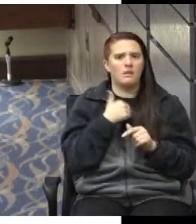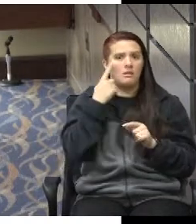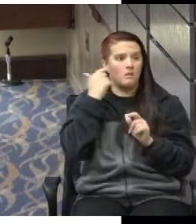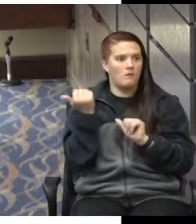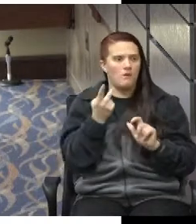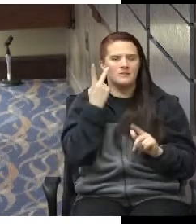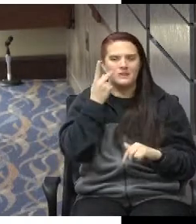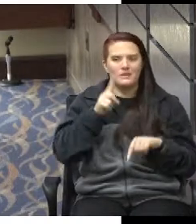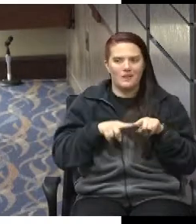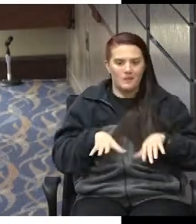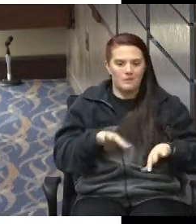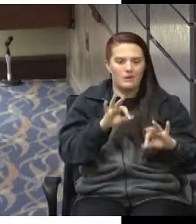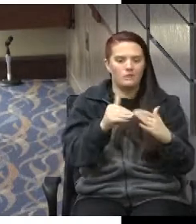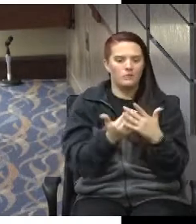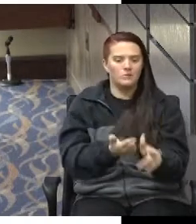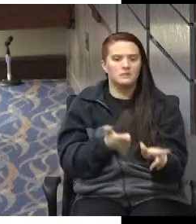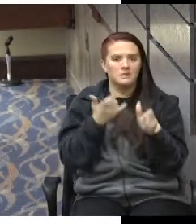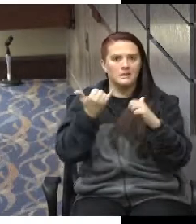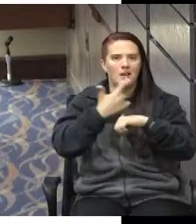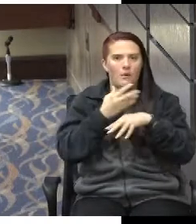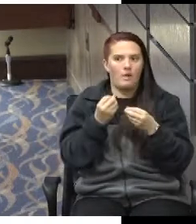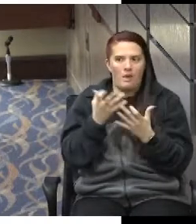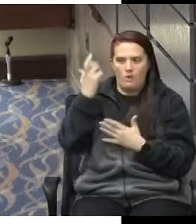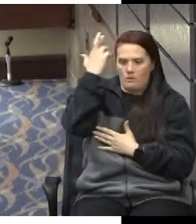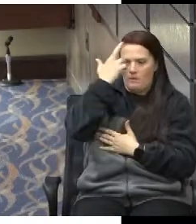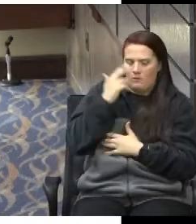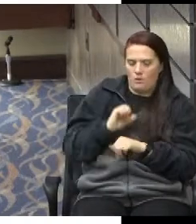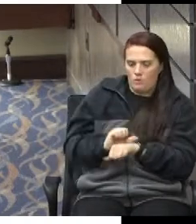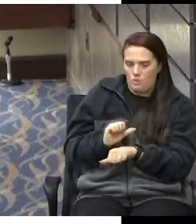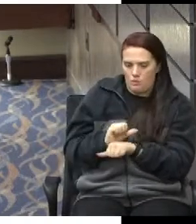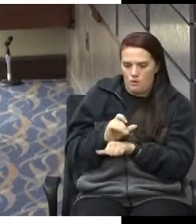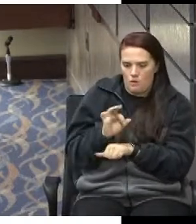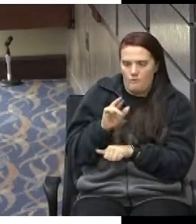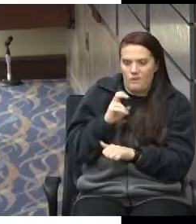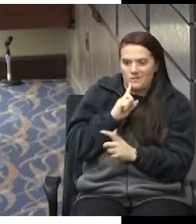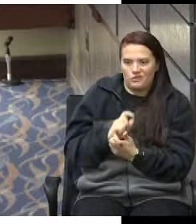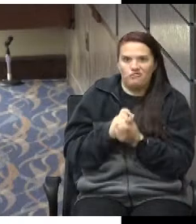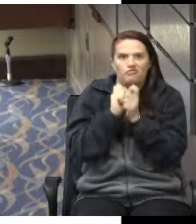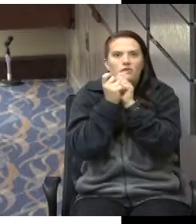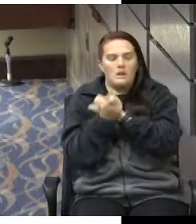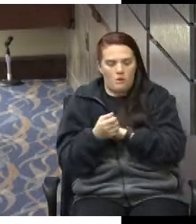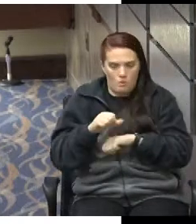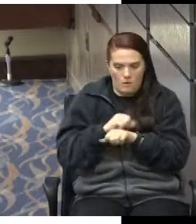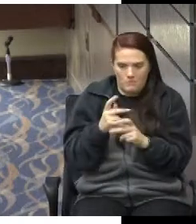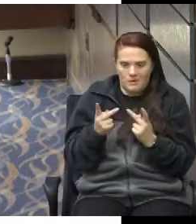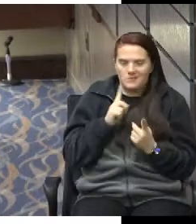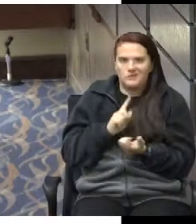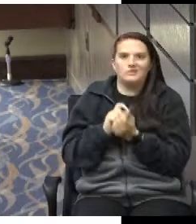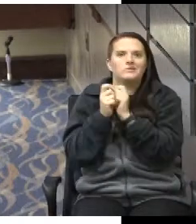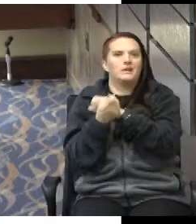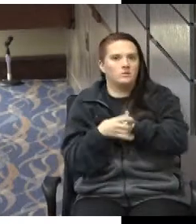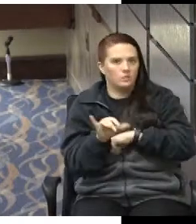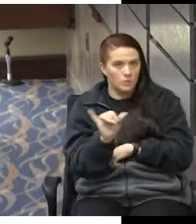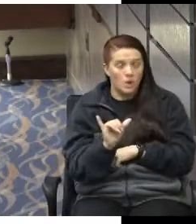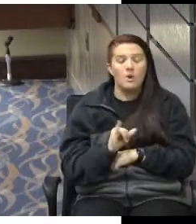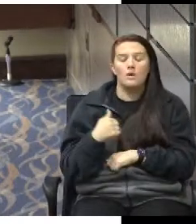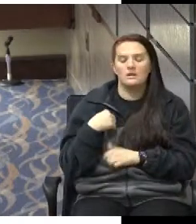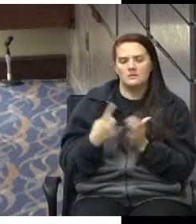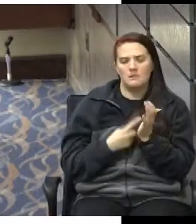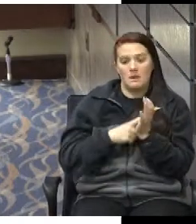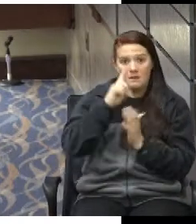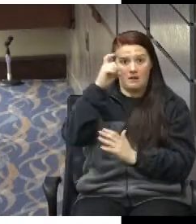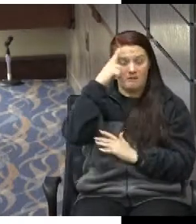you can't pick up your news feed today without realizing the workforce is changing and the workplace is changing. And sometimes government